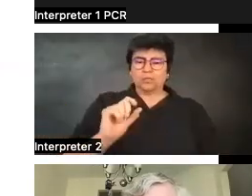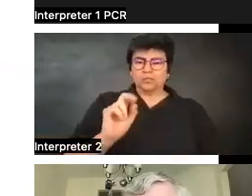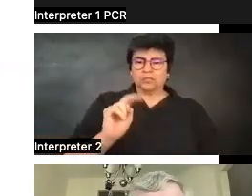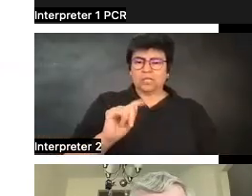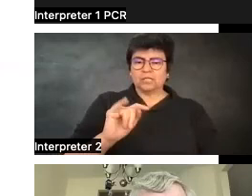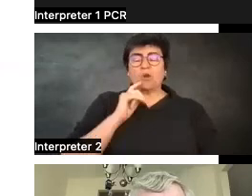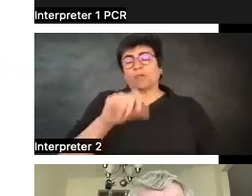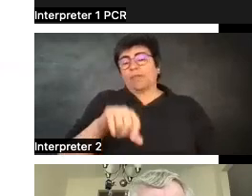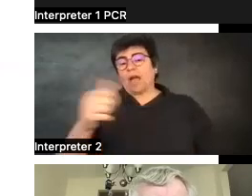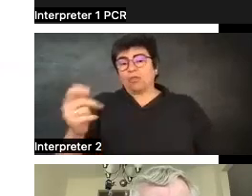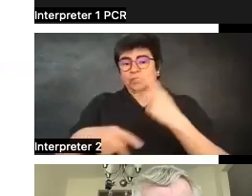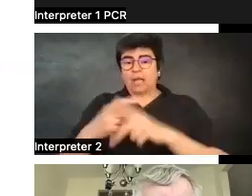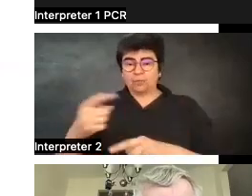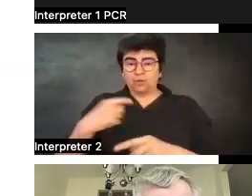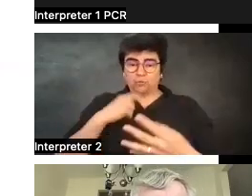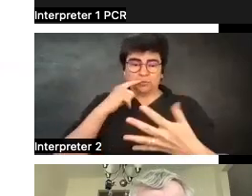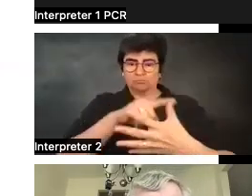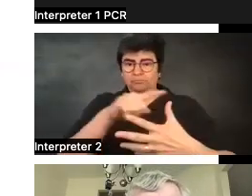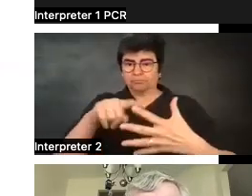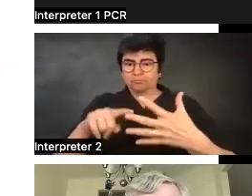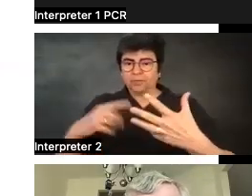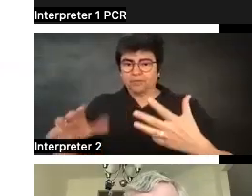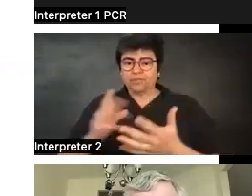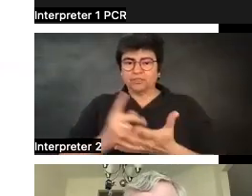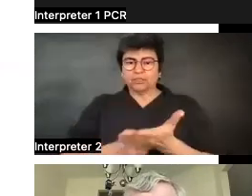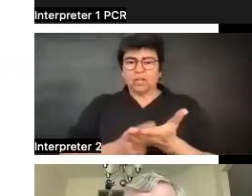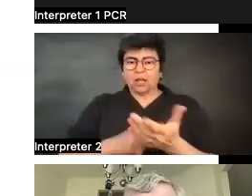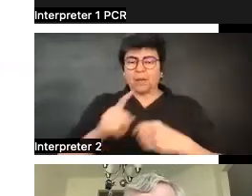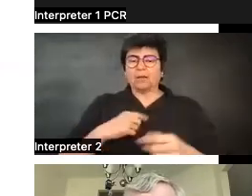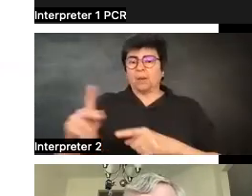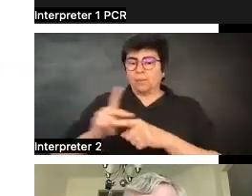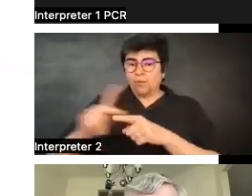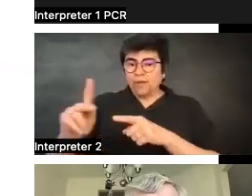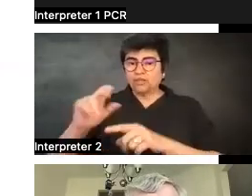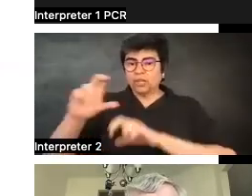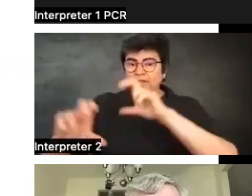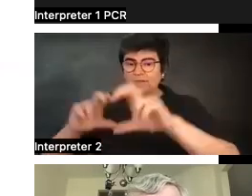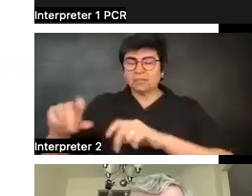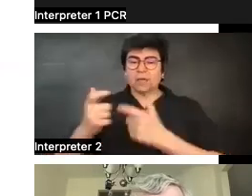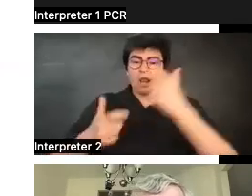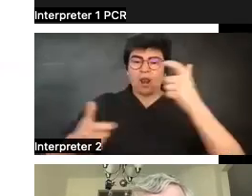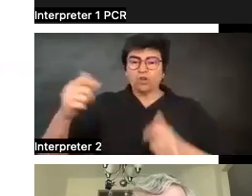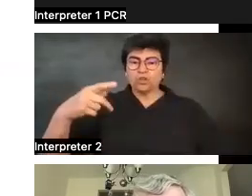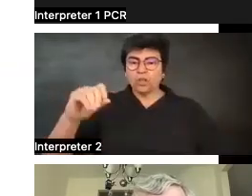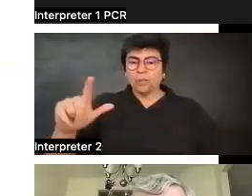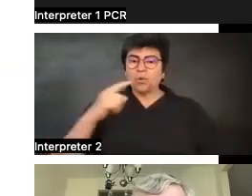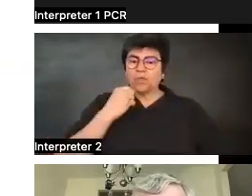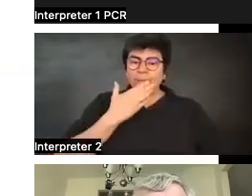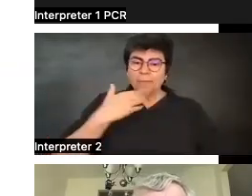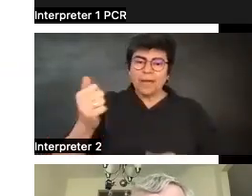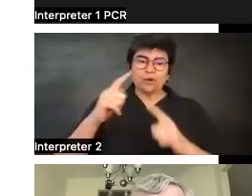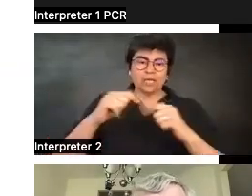other types that you've been hearing about today. In other words, professionally invested, the larger the pool, the better, et